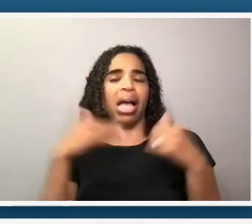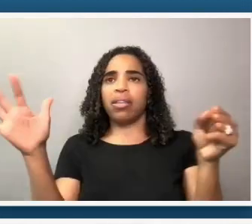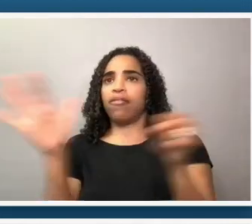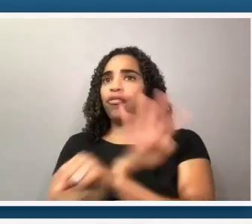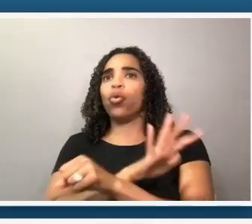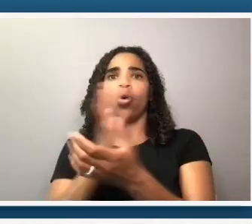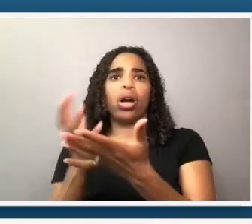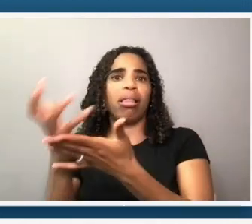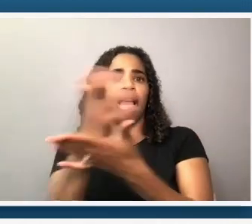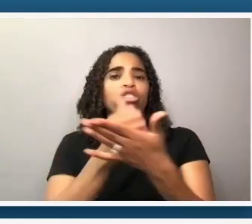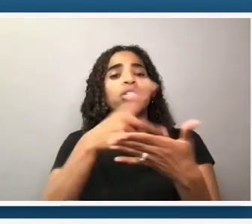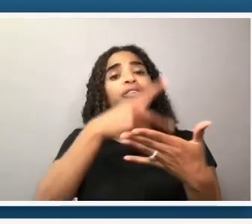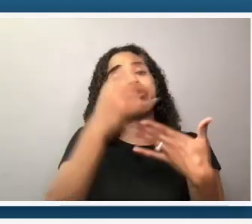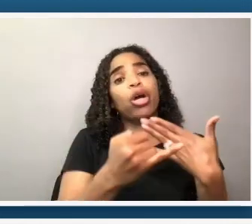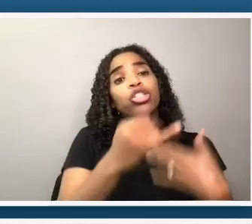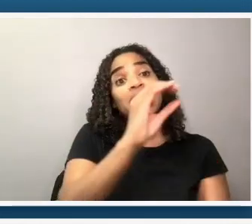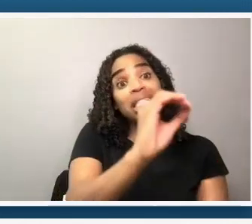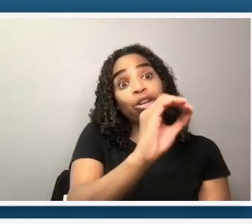the Project Zero routines